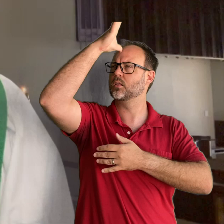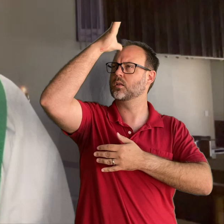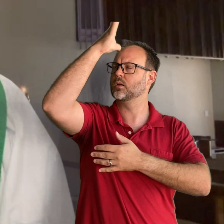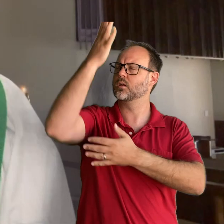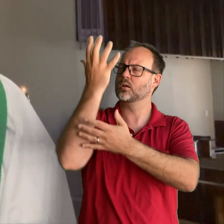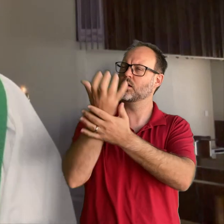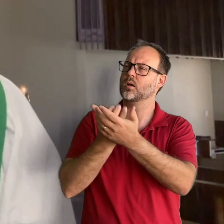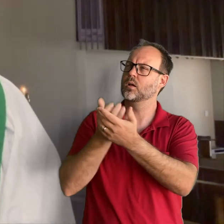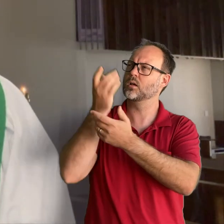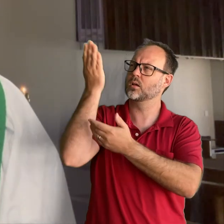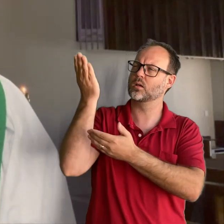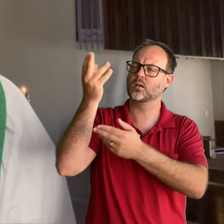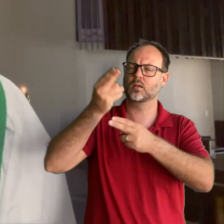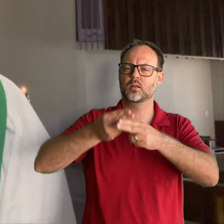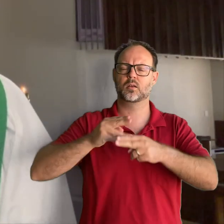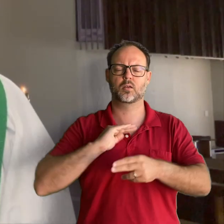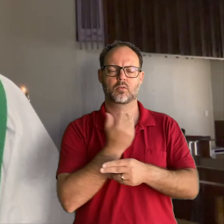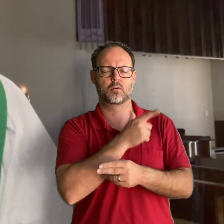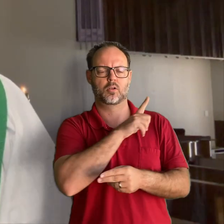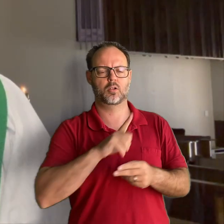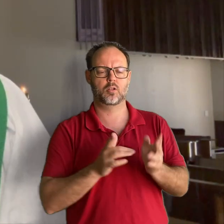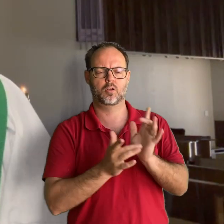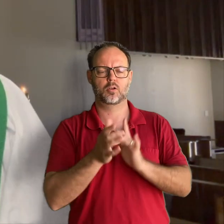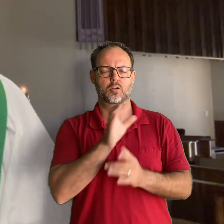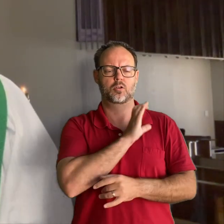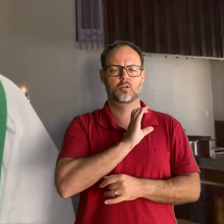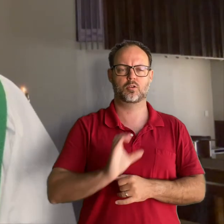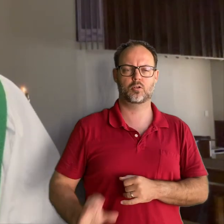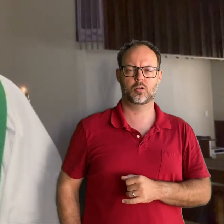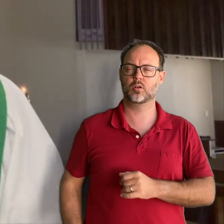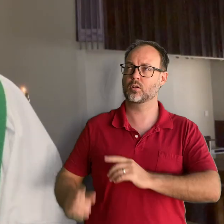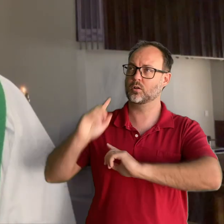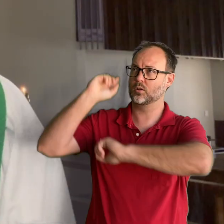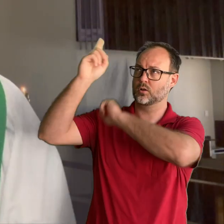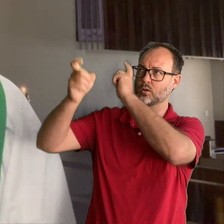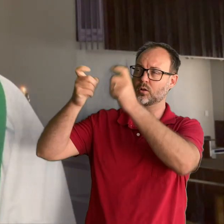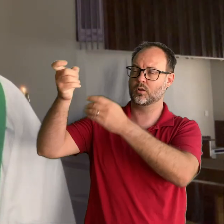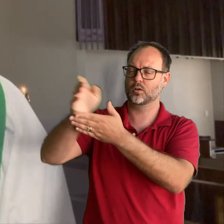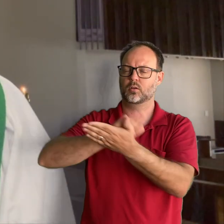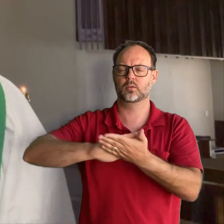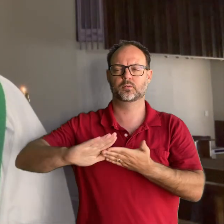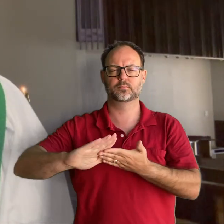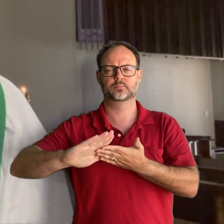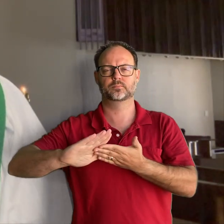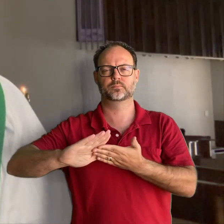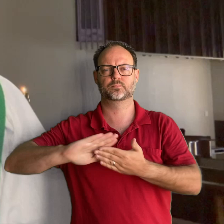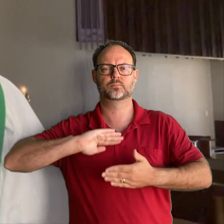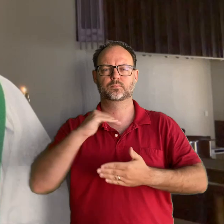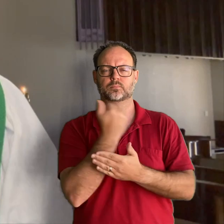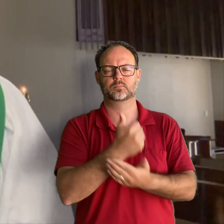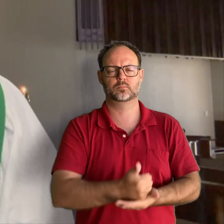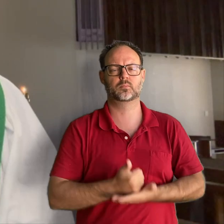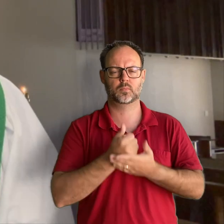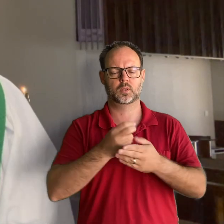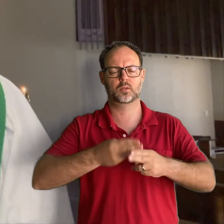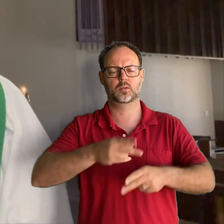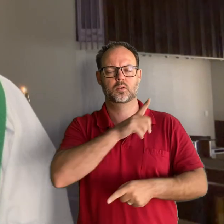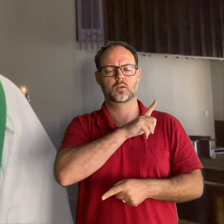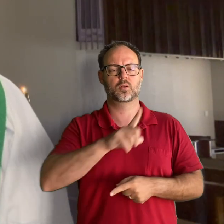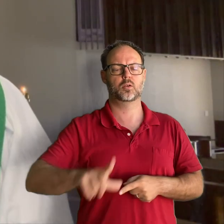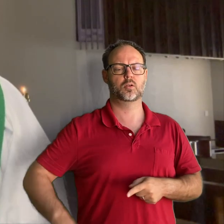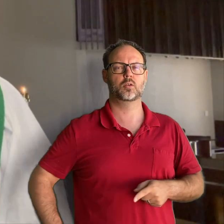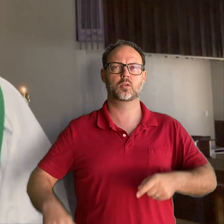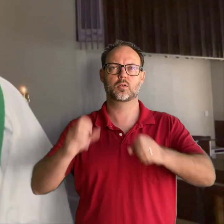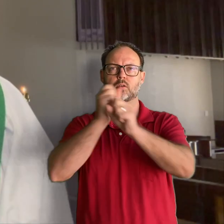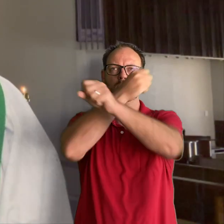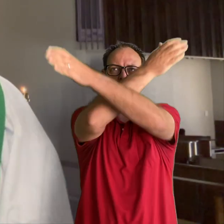Father, beseeching Him in the name of our Lord Jesus Christ to grant us forgiveness. Our help is in the name